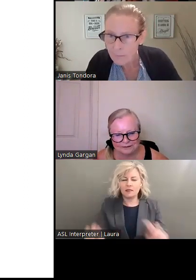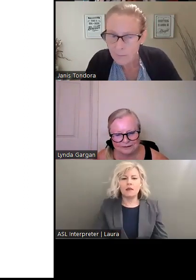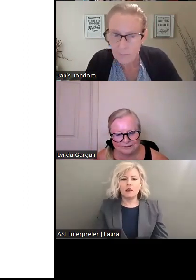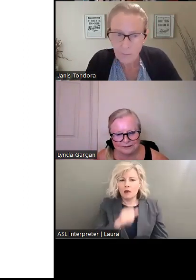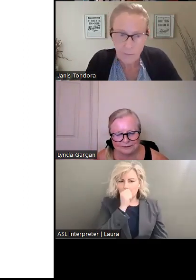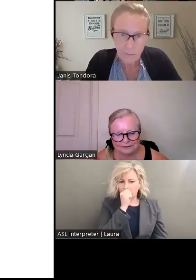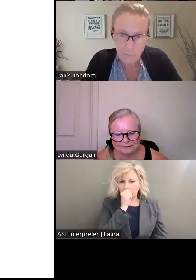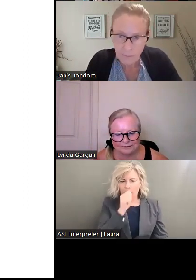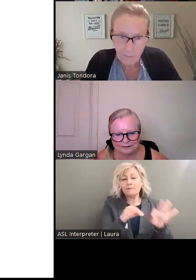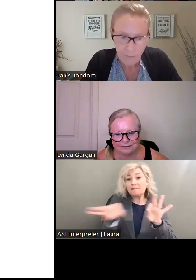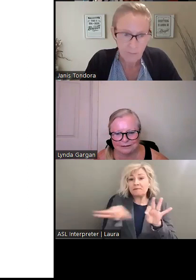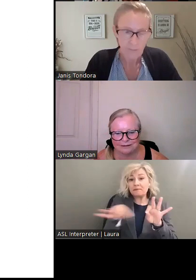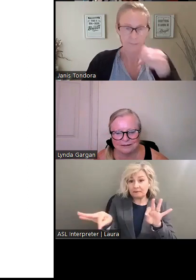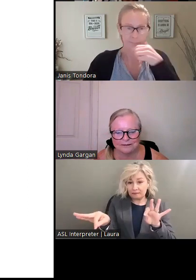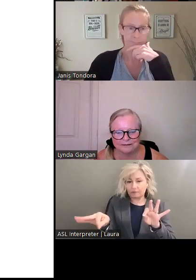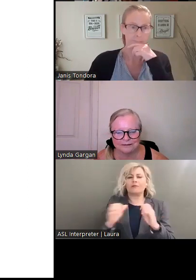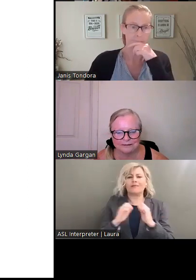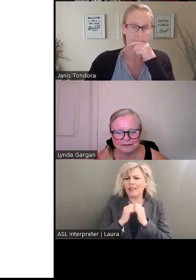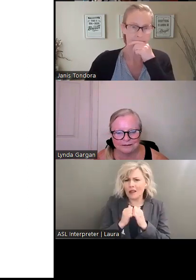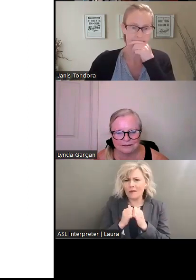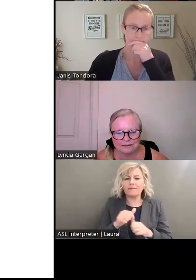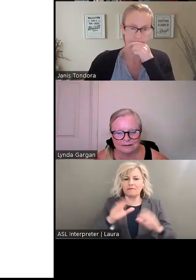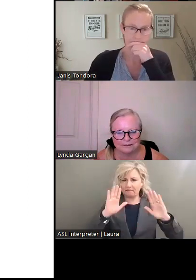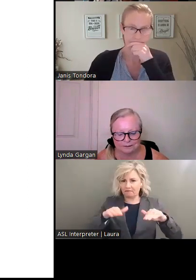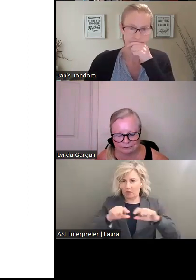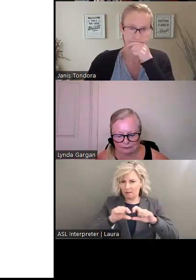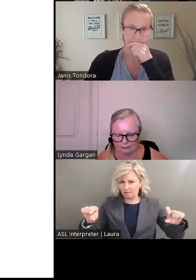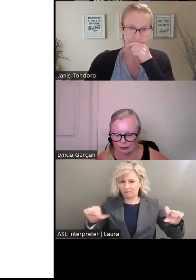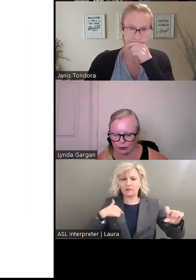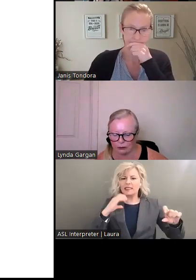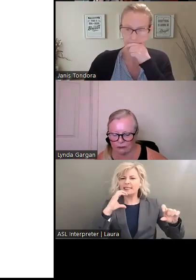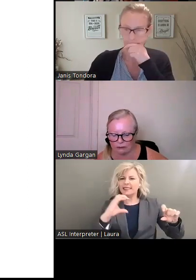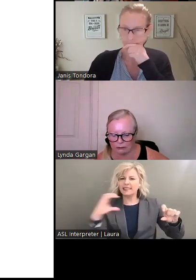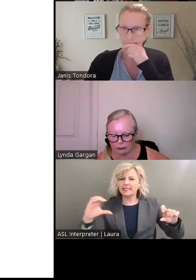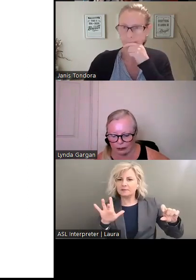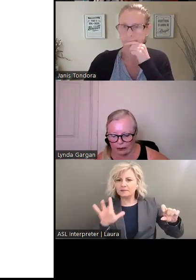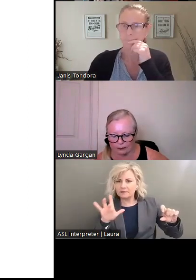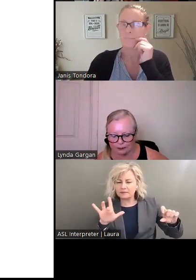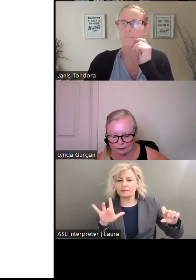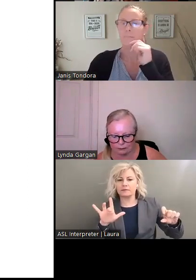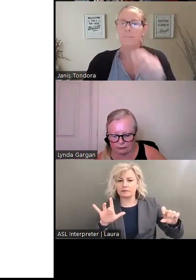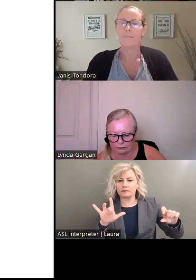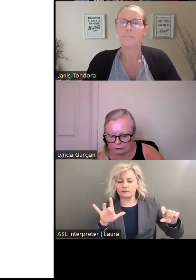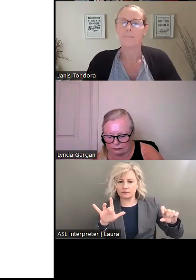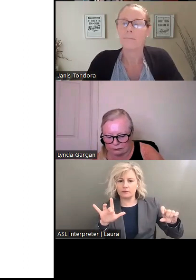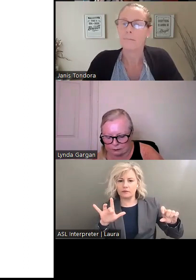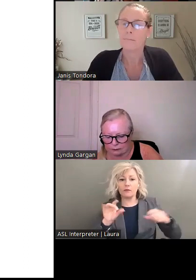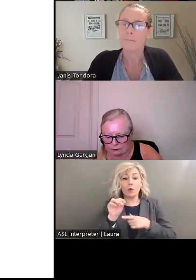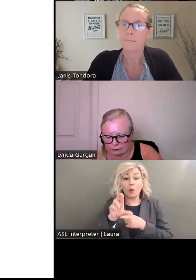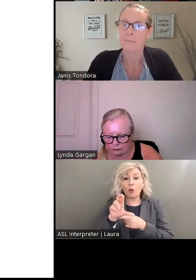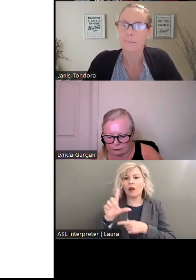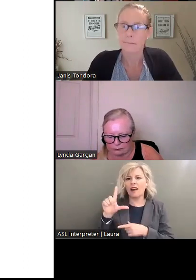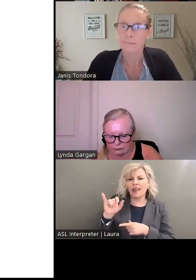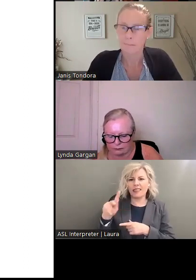Closed captioning can be viewed by clicking the CC at the bottom of your screen or clicking the link in the